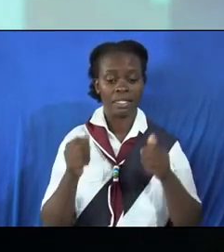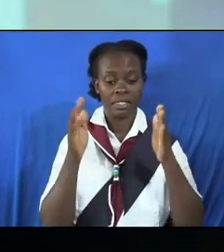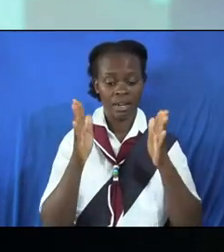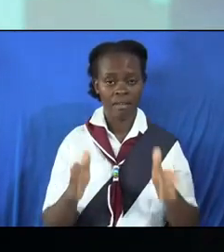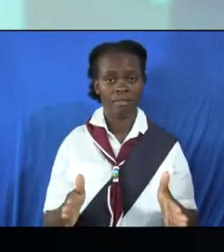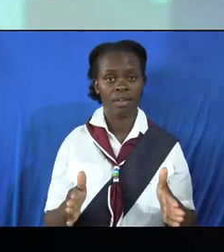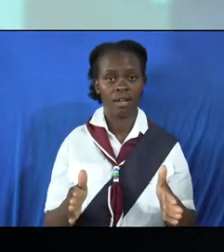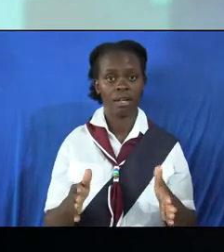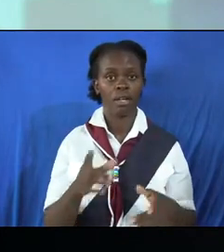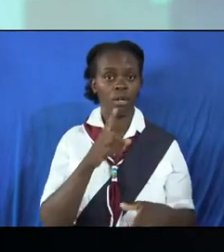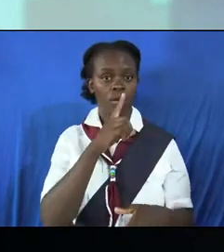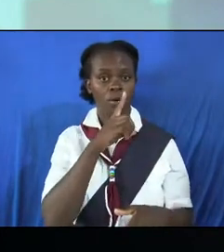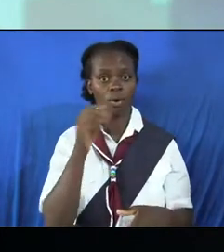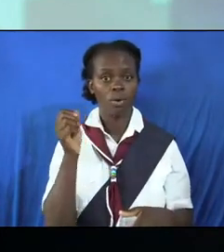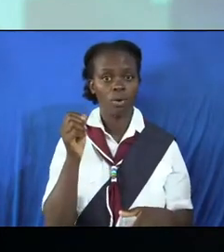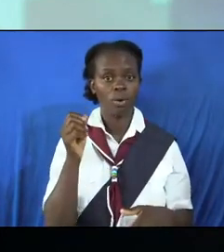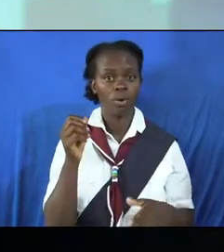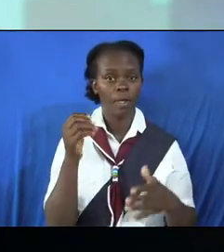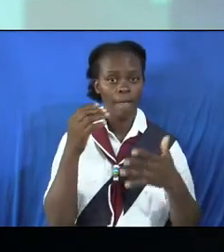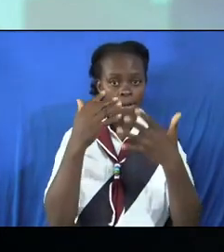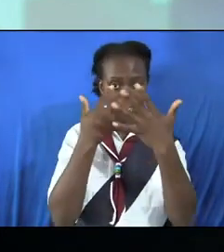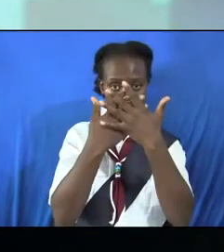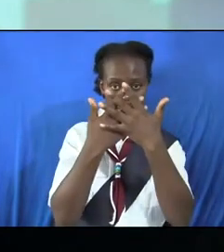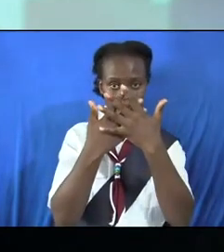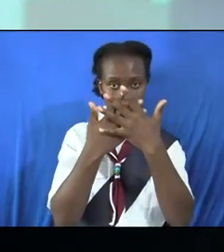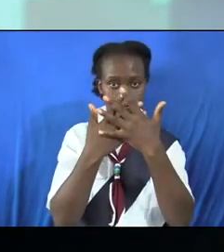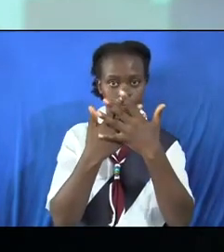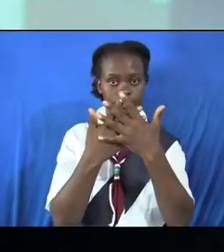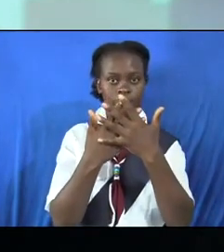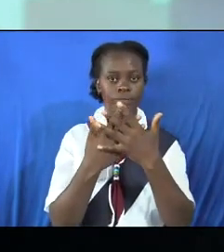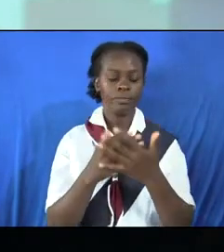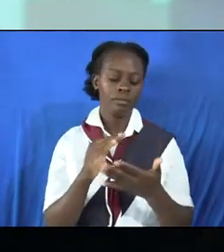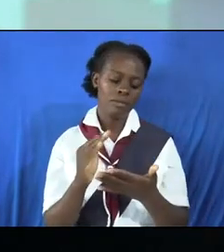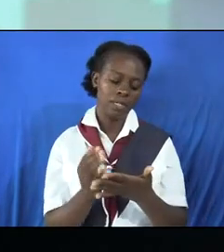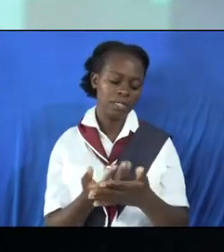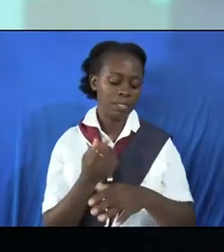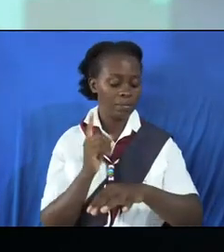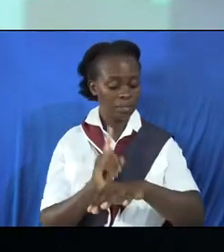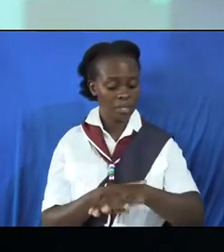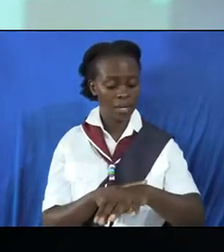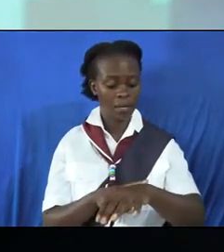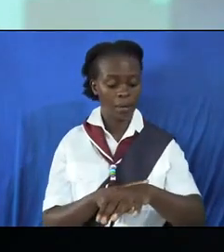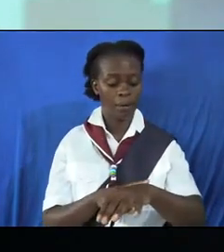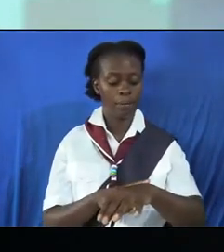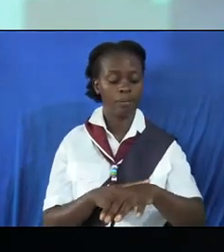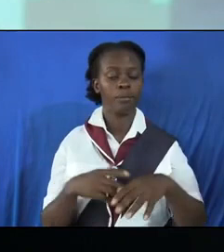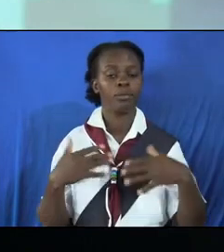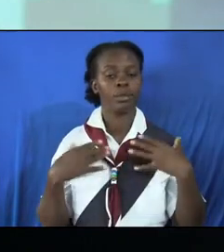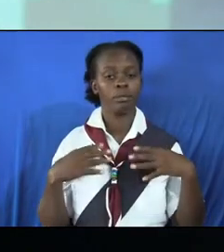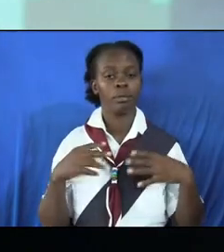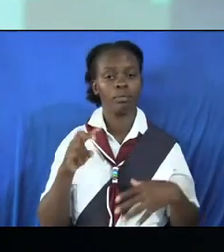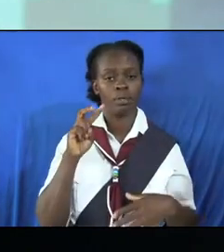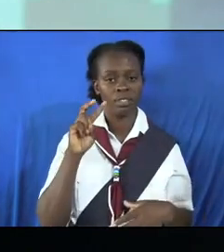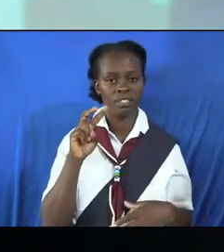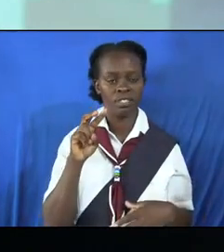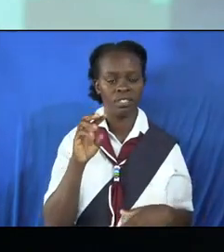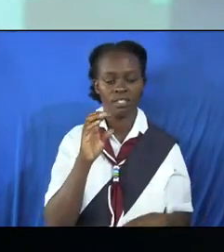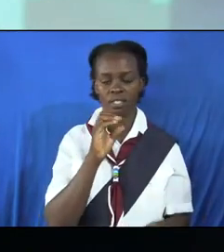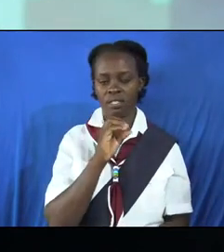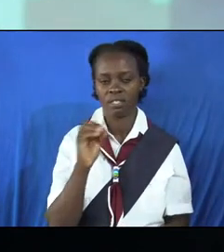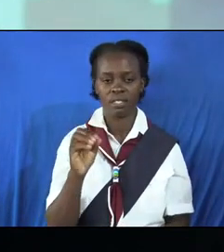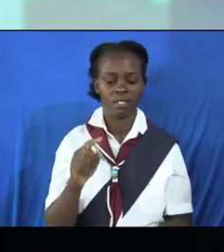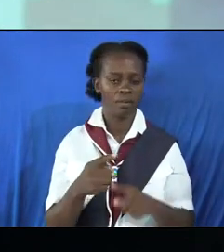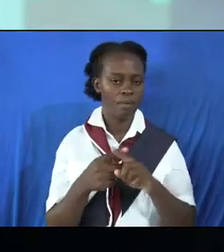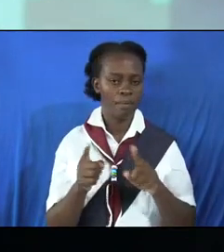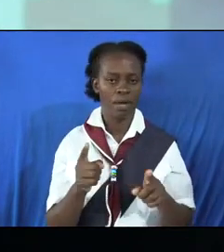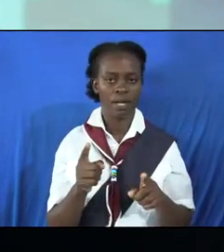to jail. At times, nobody will notice that he did something wrong, but the truth is that he will have done